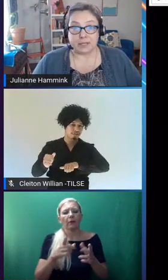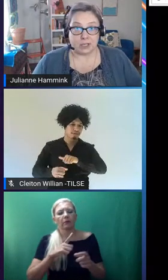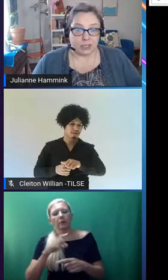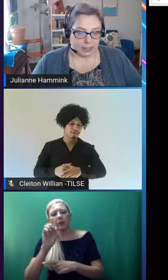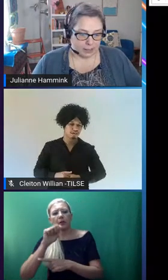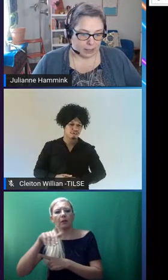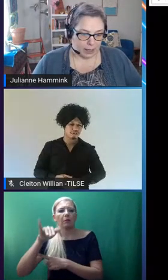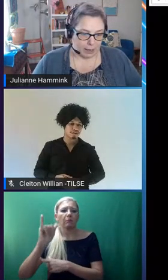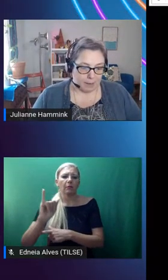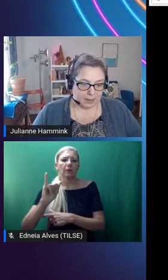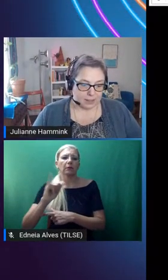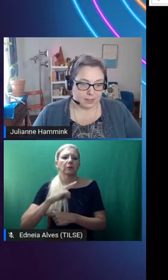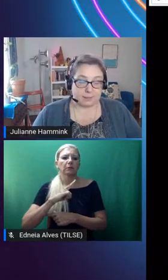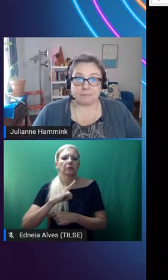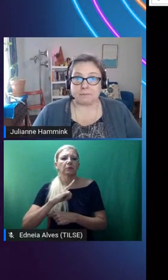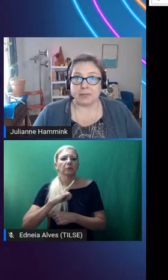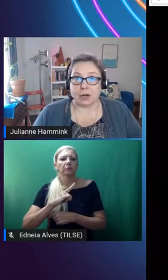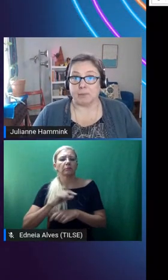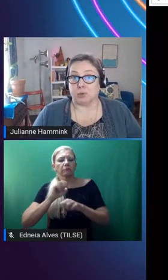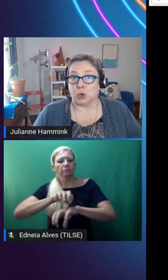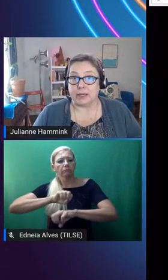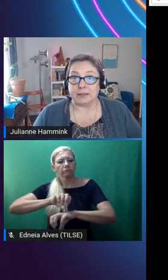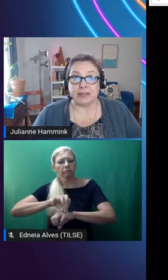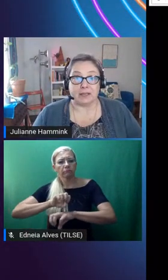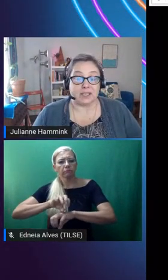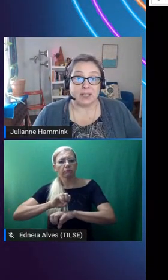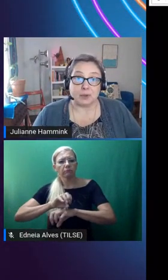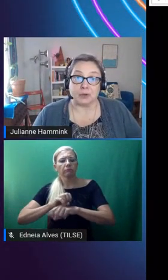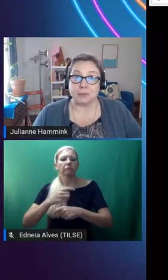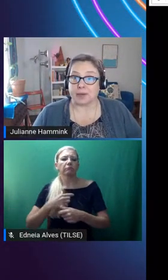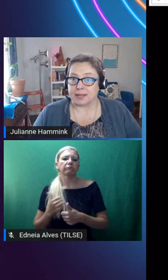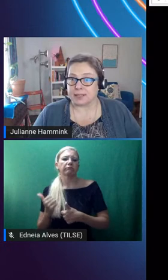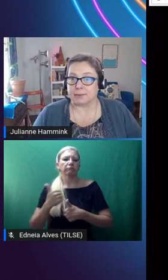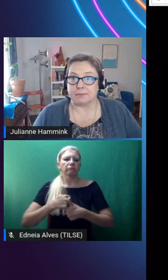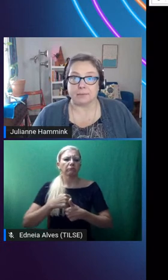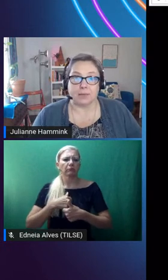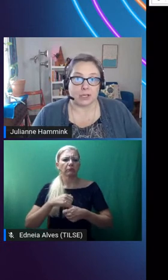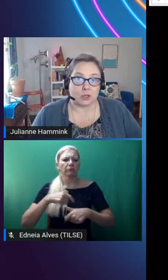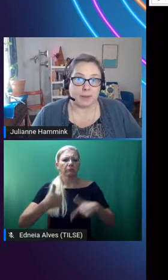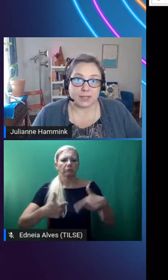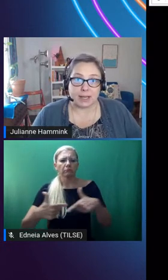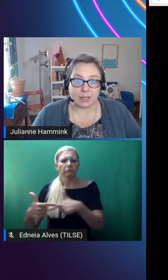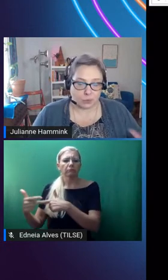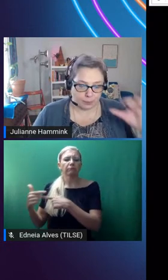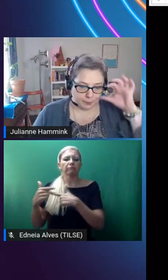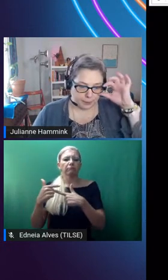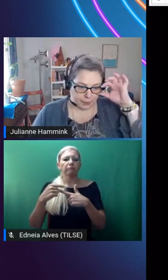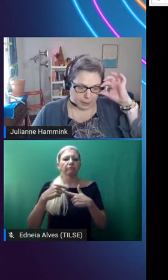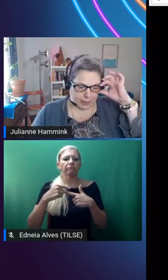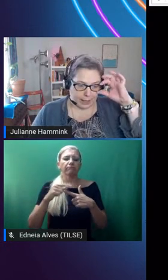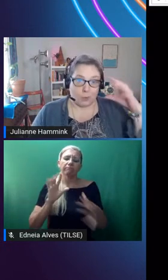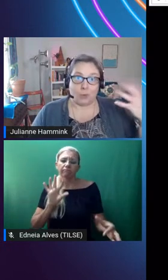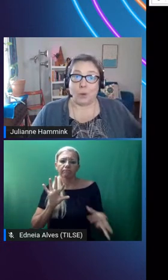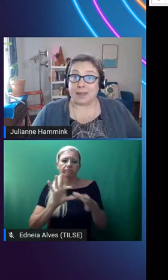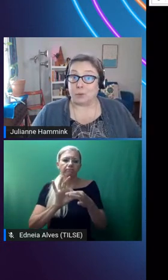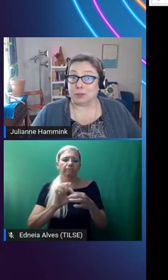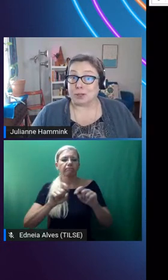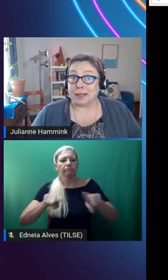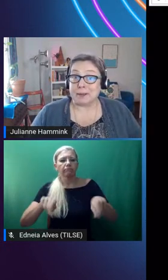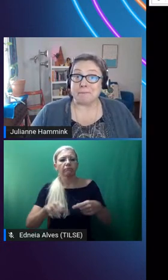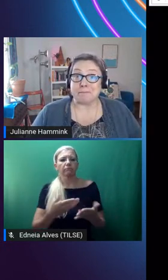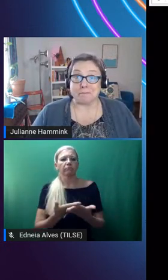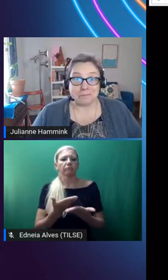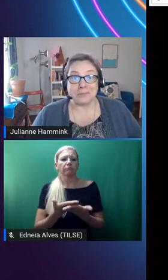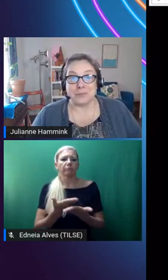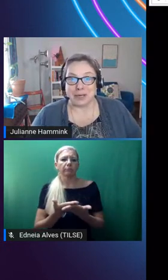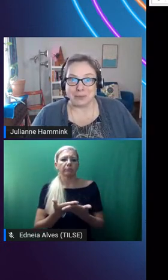from the teaching methods that are employed in a typical content lecture-based classroom. What that